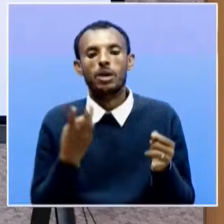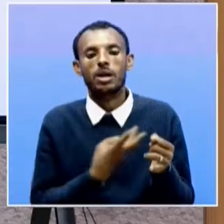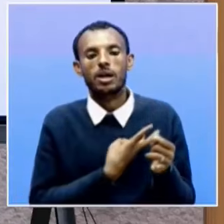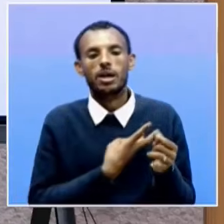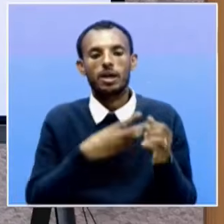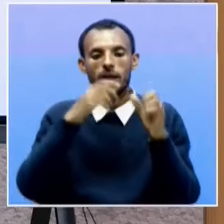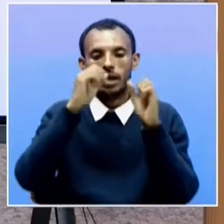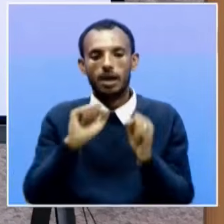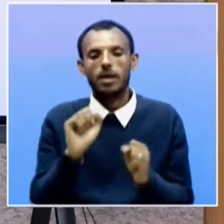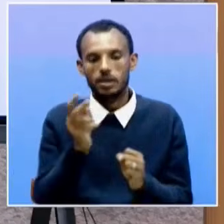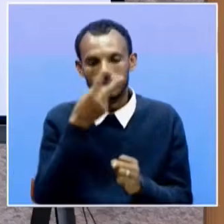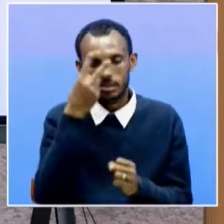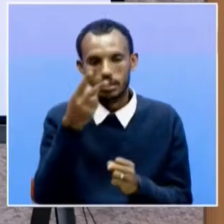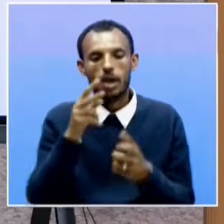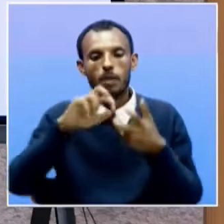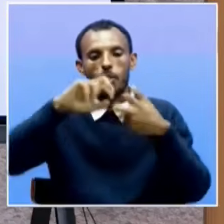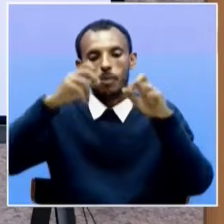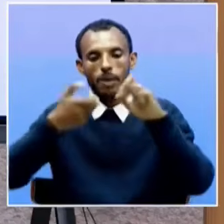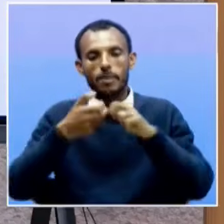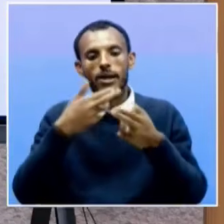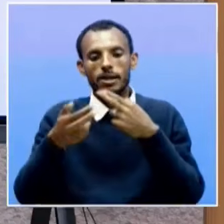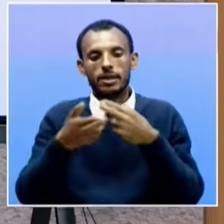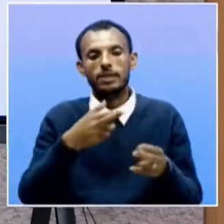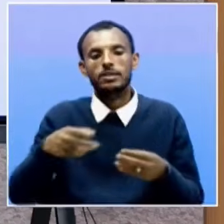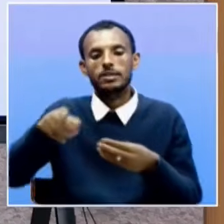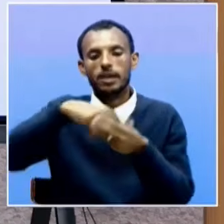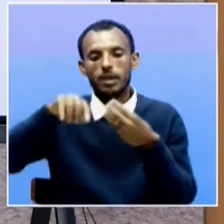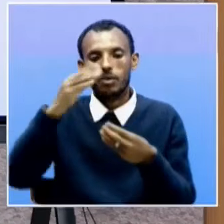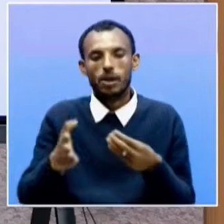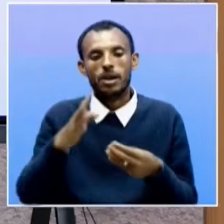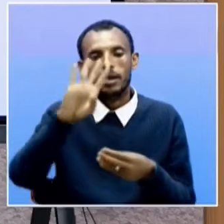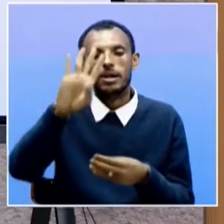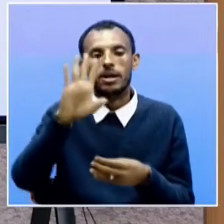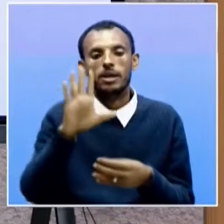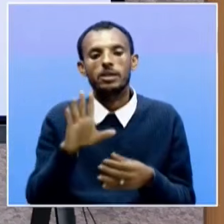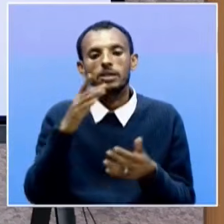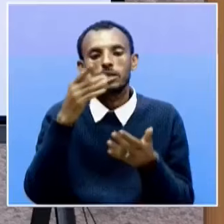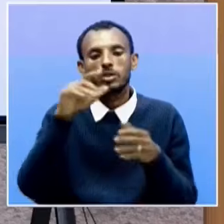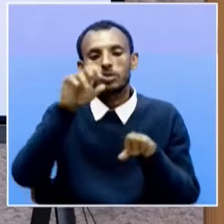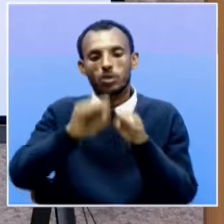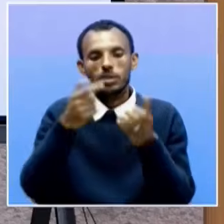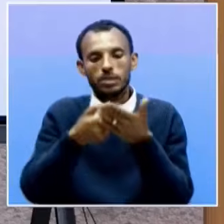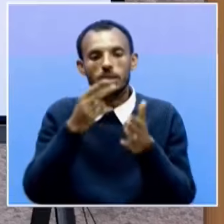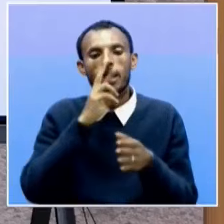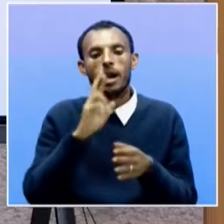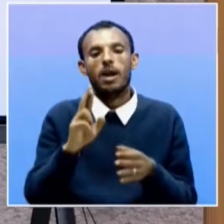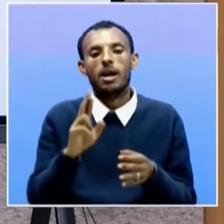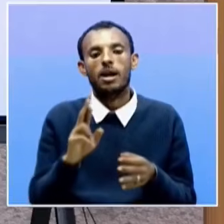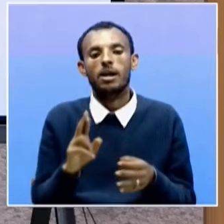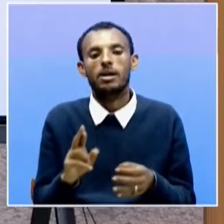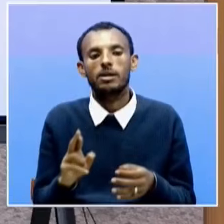could see problems related to cyclic quadrilateral. So these are